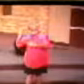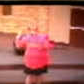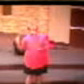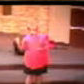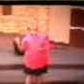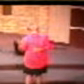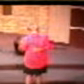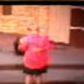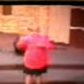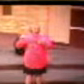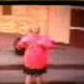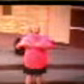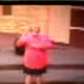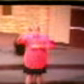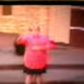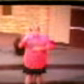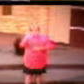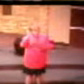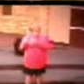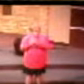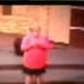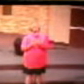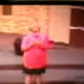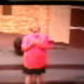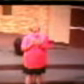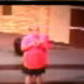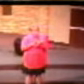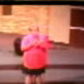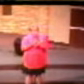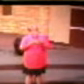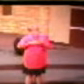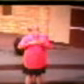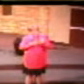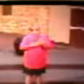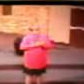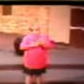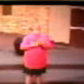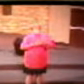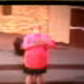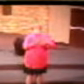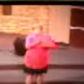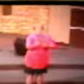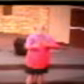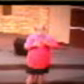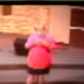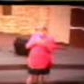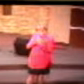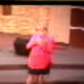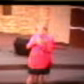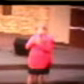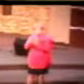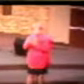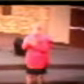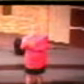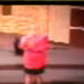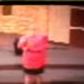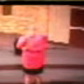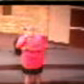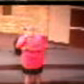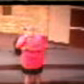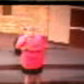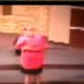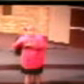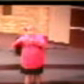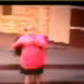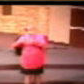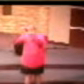This is the God who will show us in Jesus what it is to walk from Jerusalem to Samaria and sit at the well. This is the God who in Jesus,